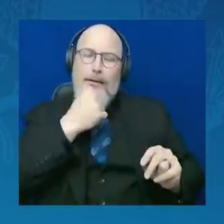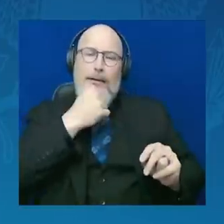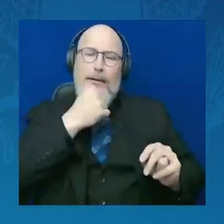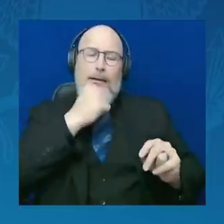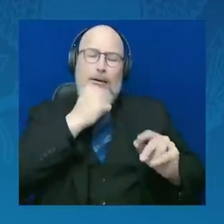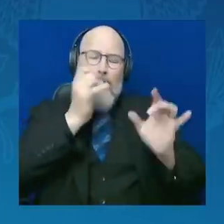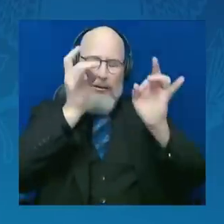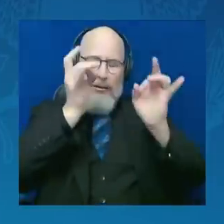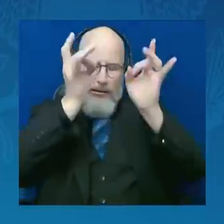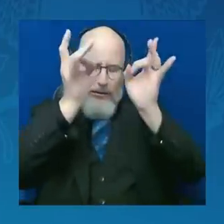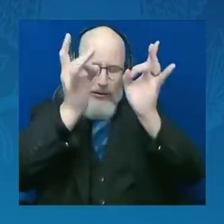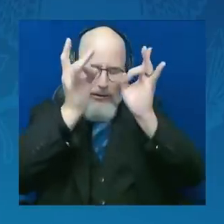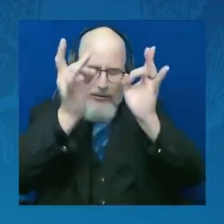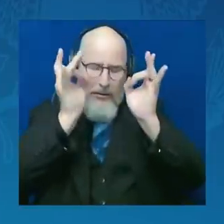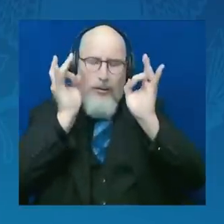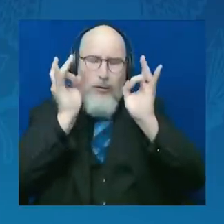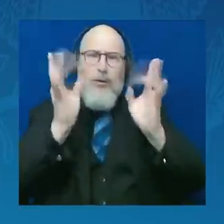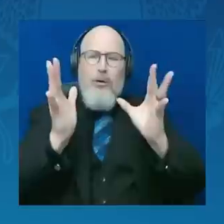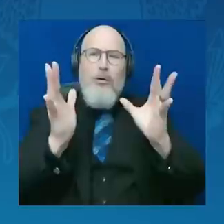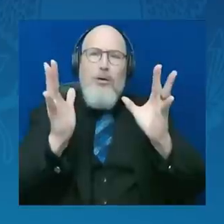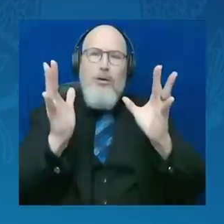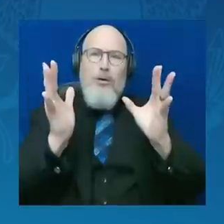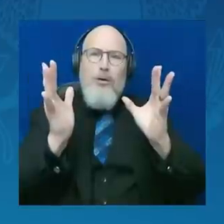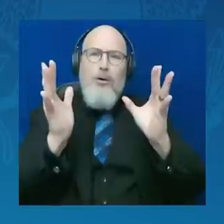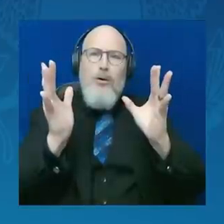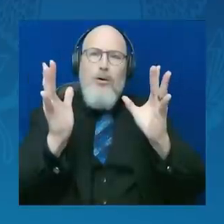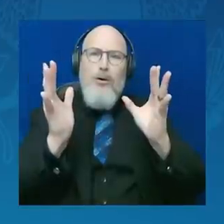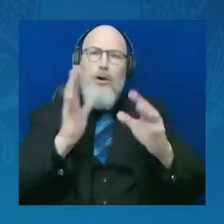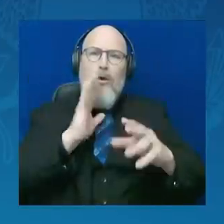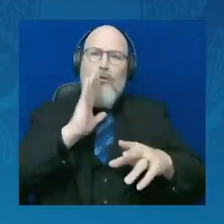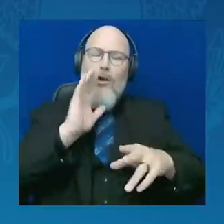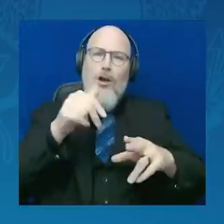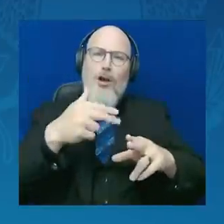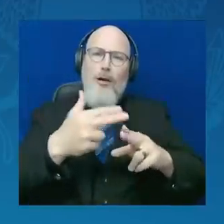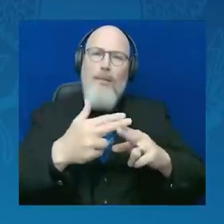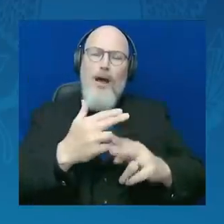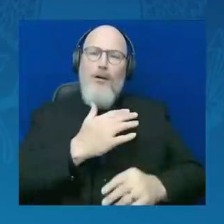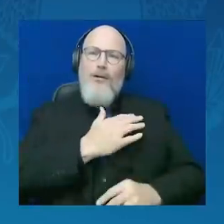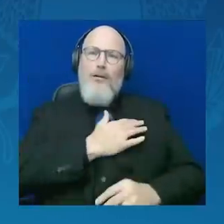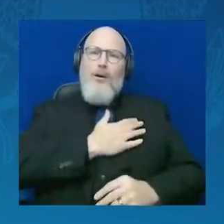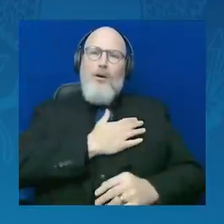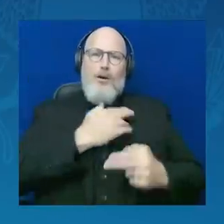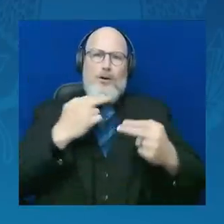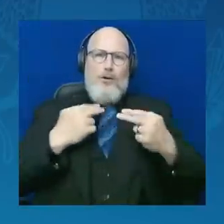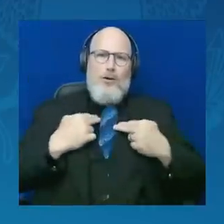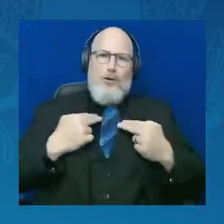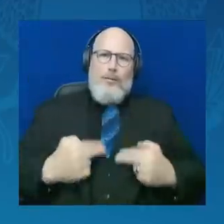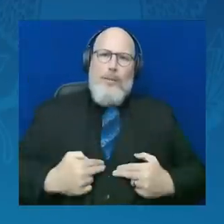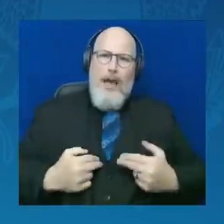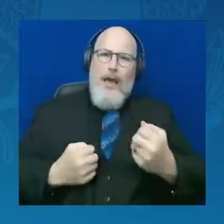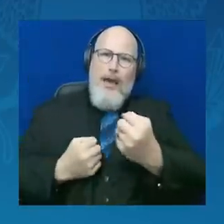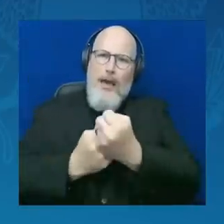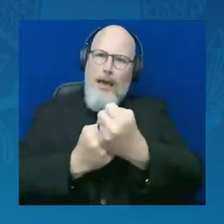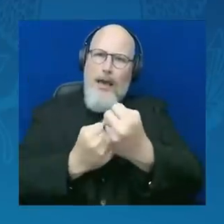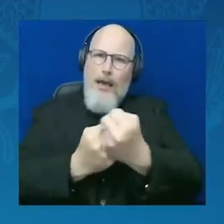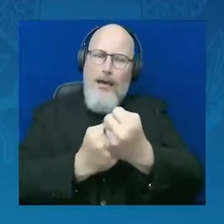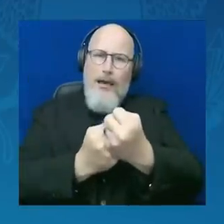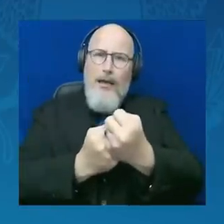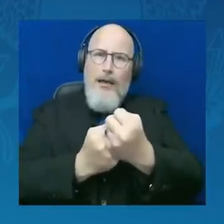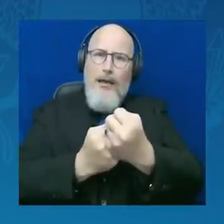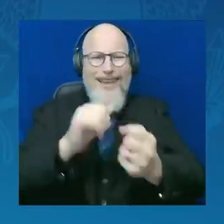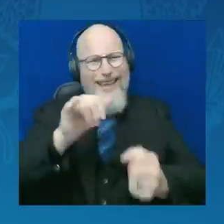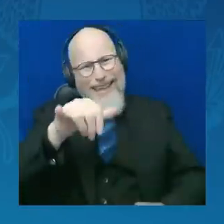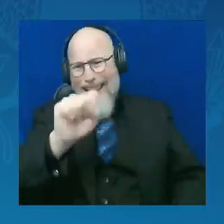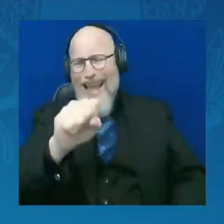When we talk about humanitarian aid, it is because, yes, the assistance is necessary, but